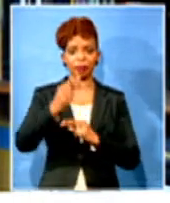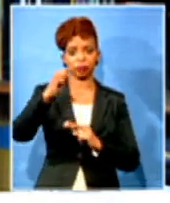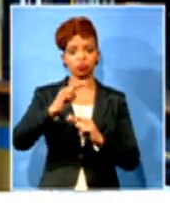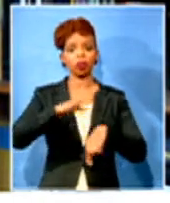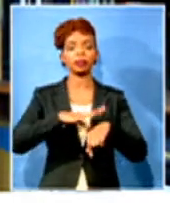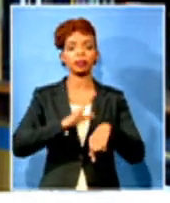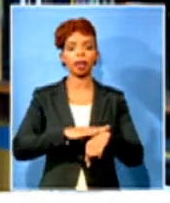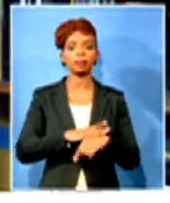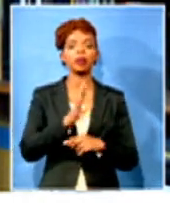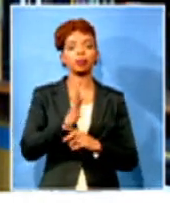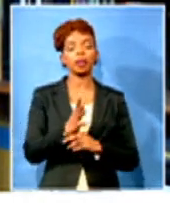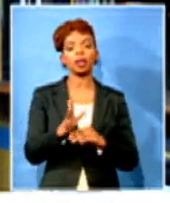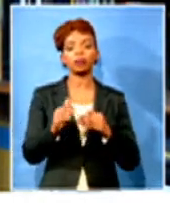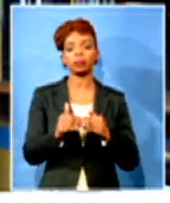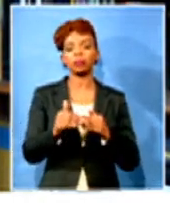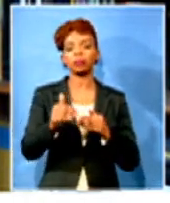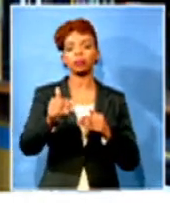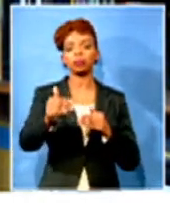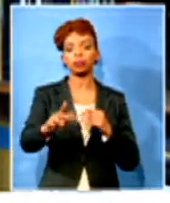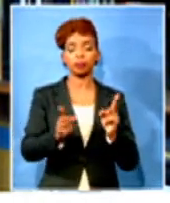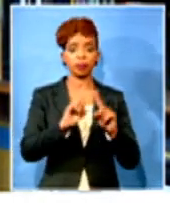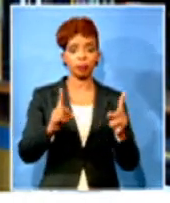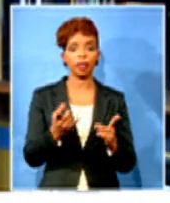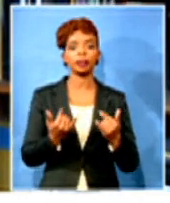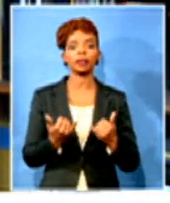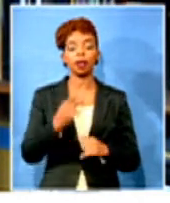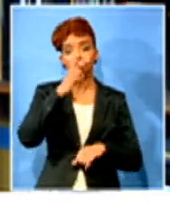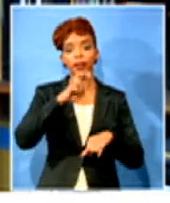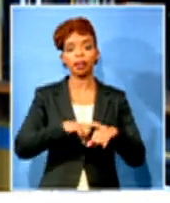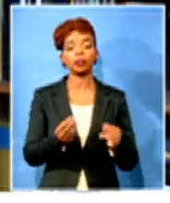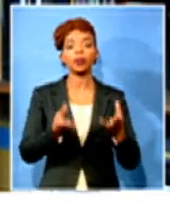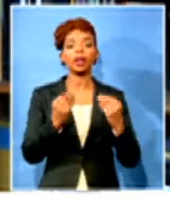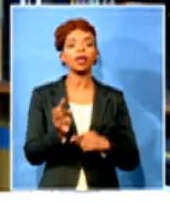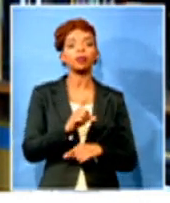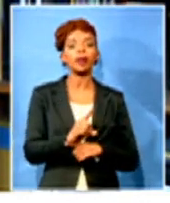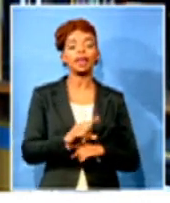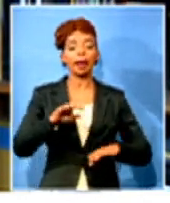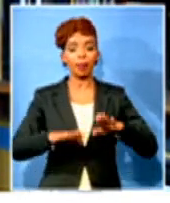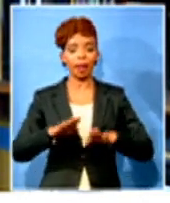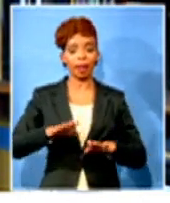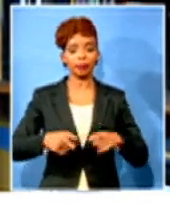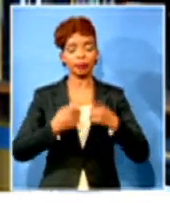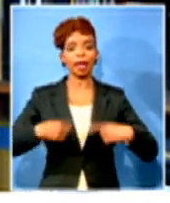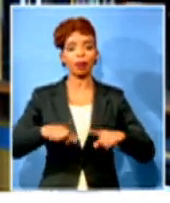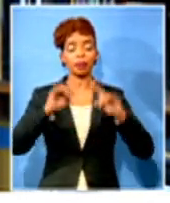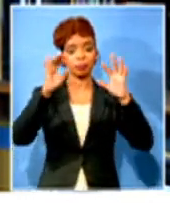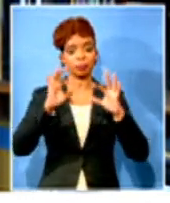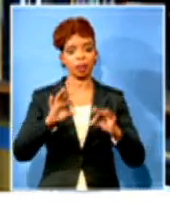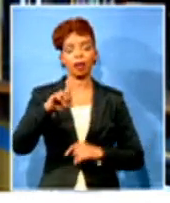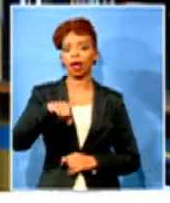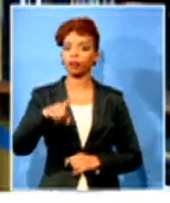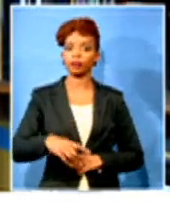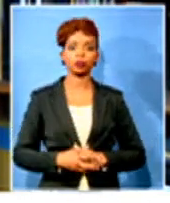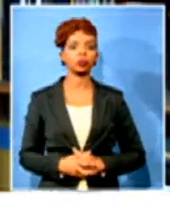problem is the medium and the long term, we need to get our balances right. That is the government spending,